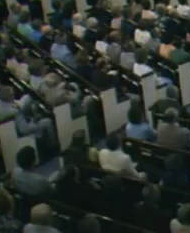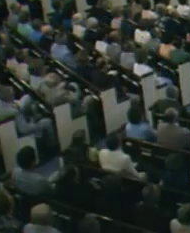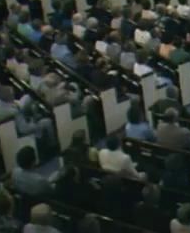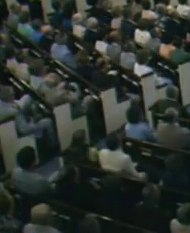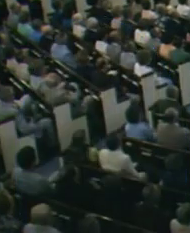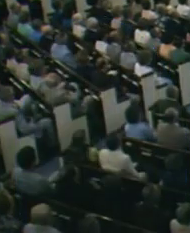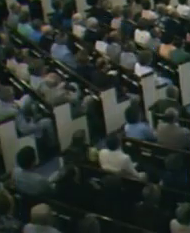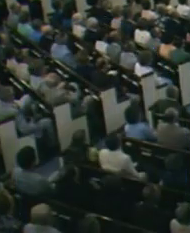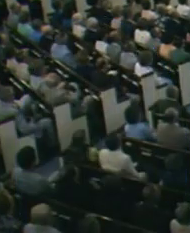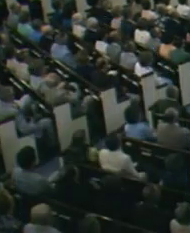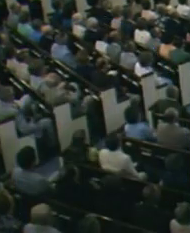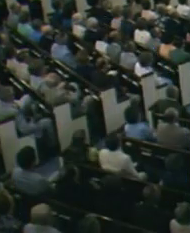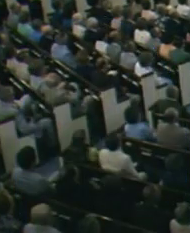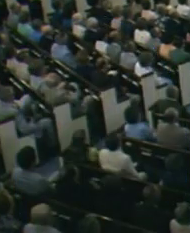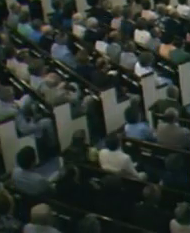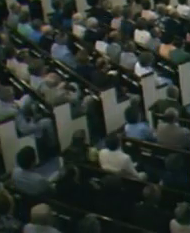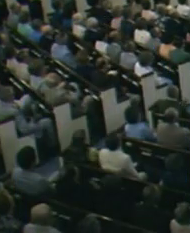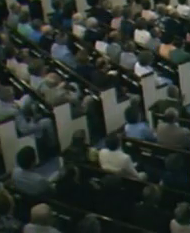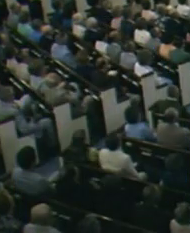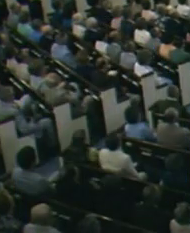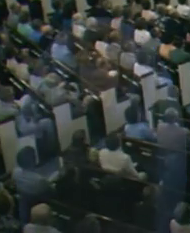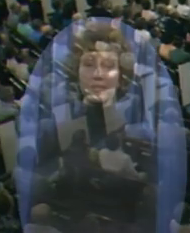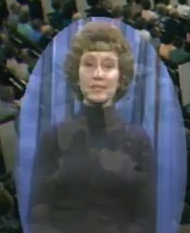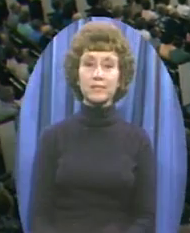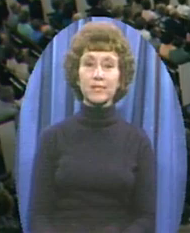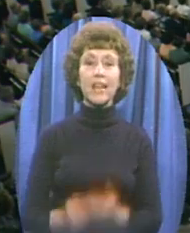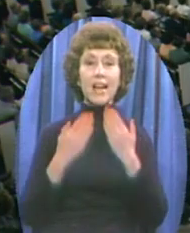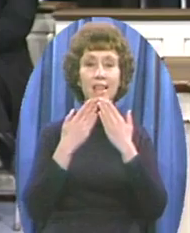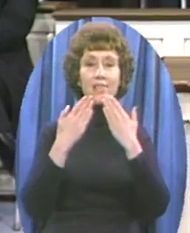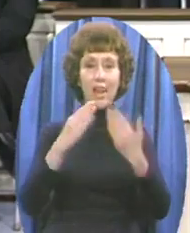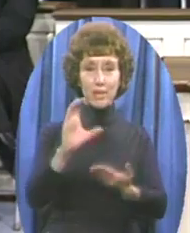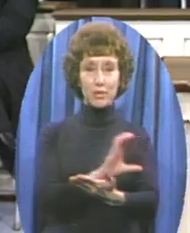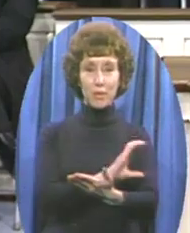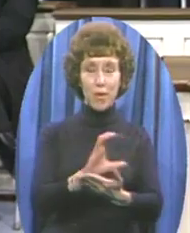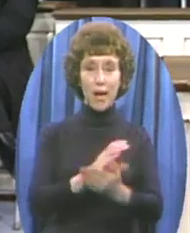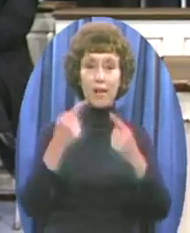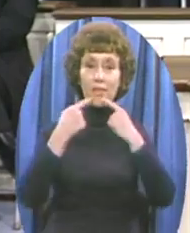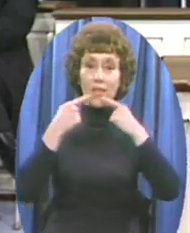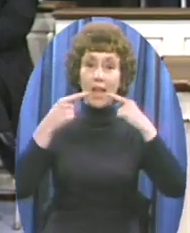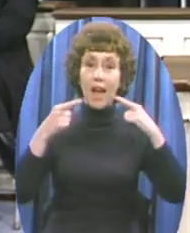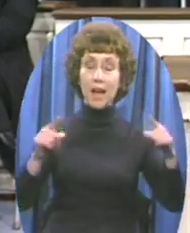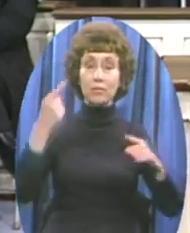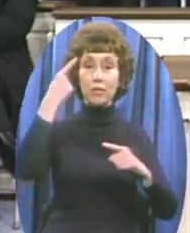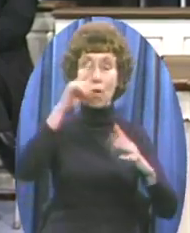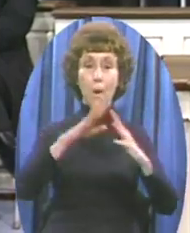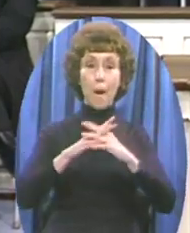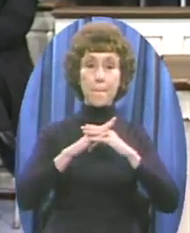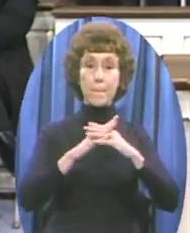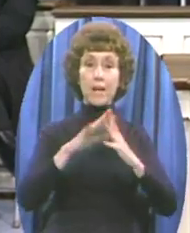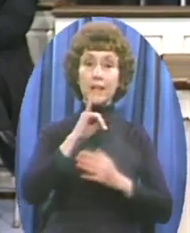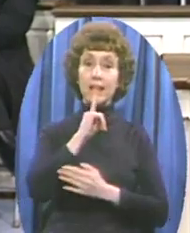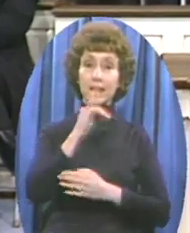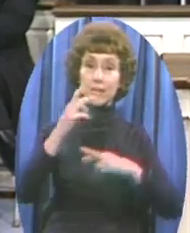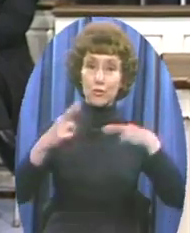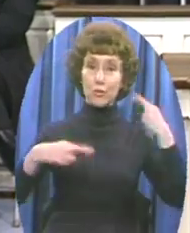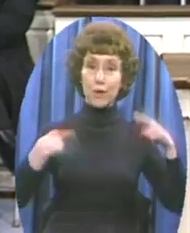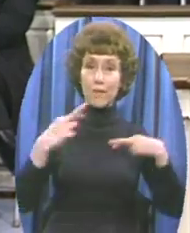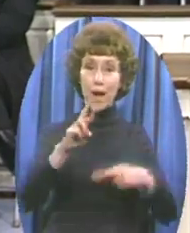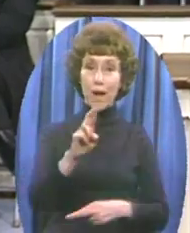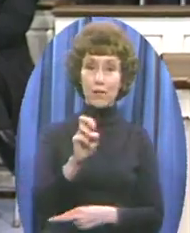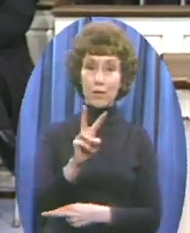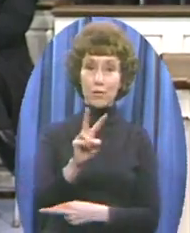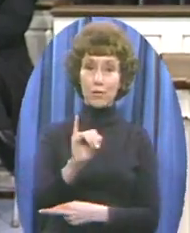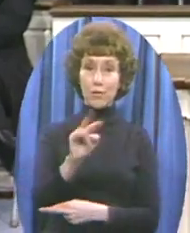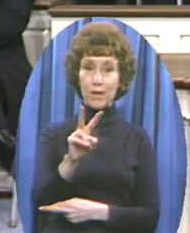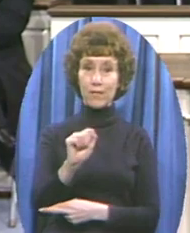Thank you, choir. The answer then is revival. God said, if you'll do four things,